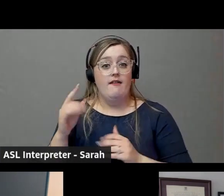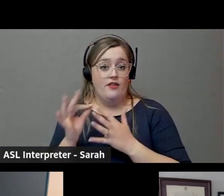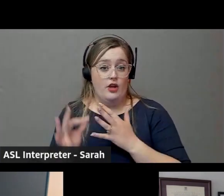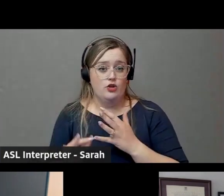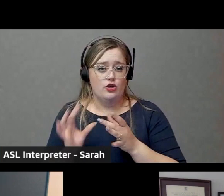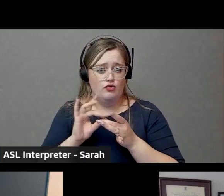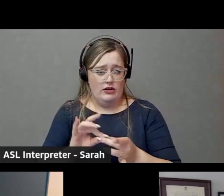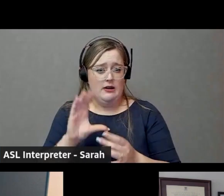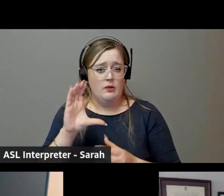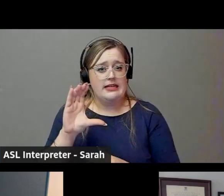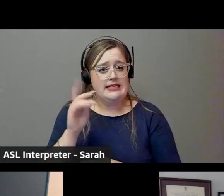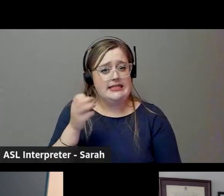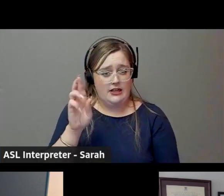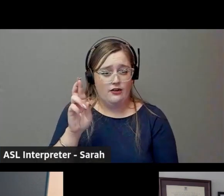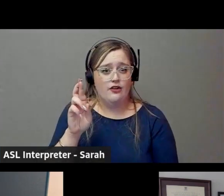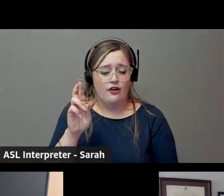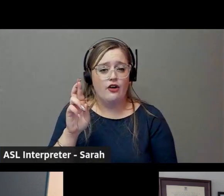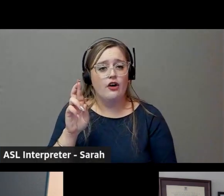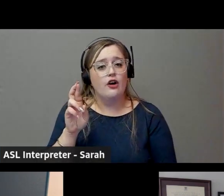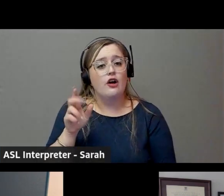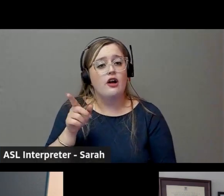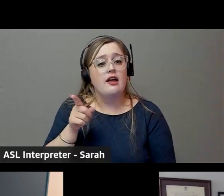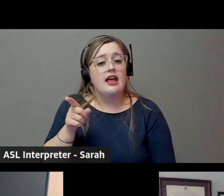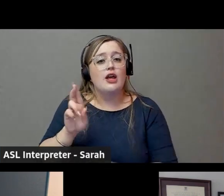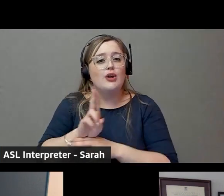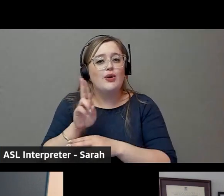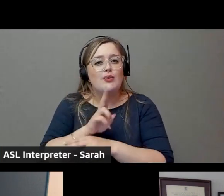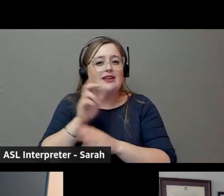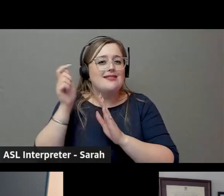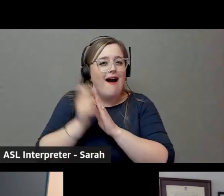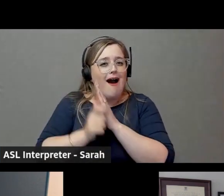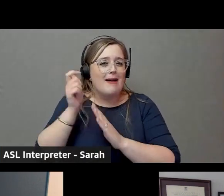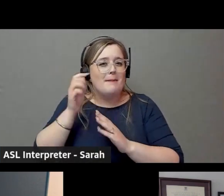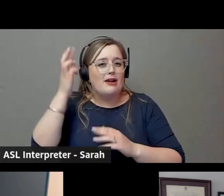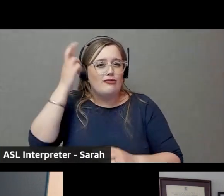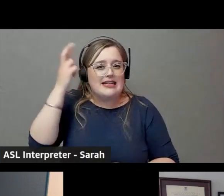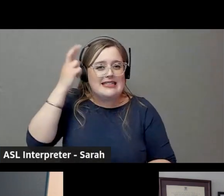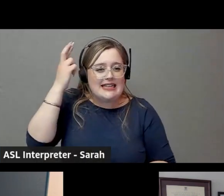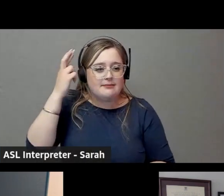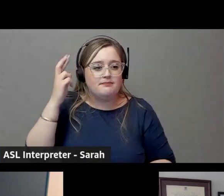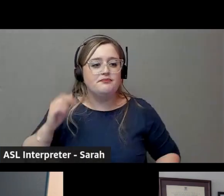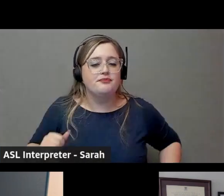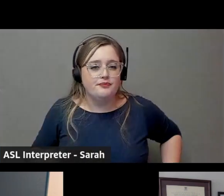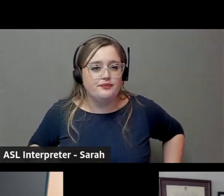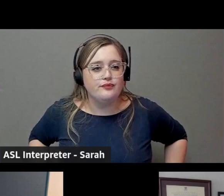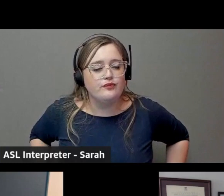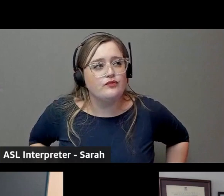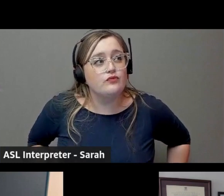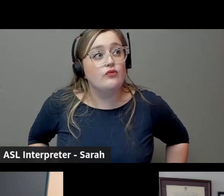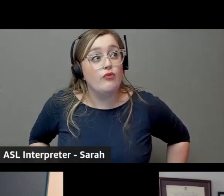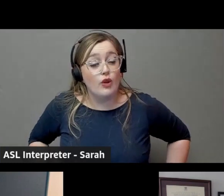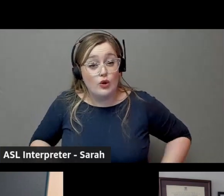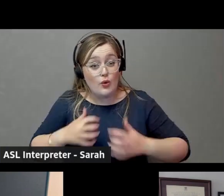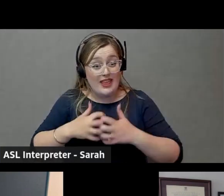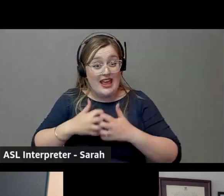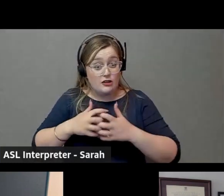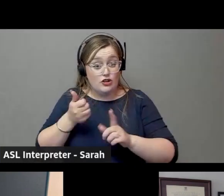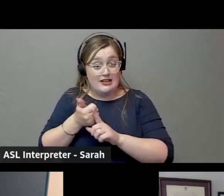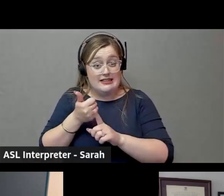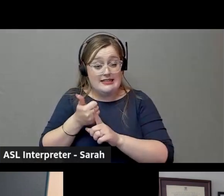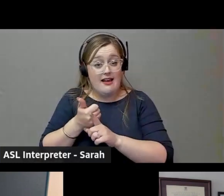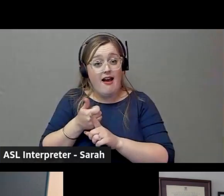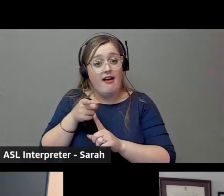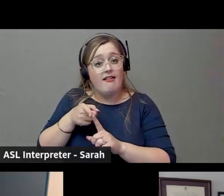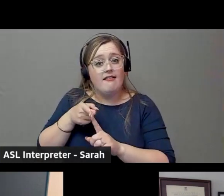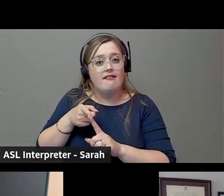Cedar is that it makes use of automated reasoning, in that the engine itself